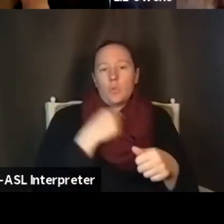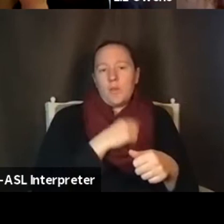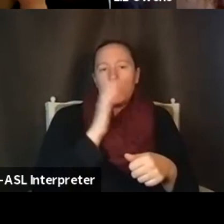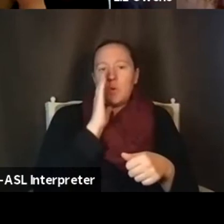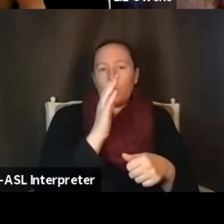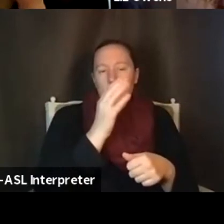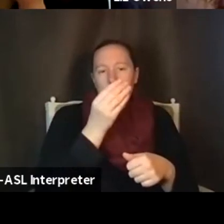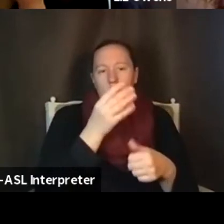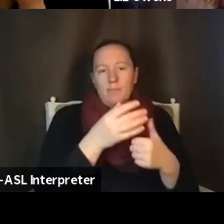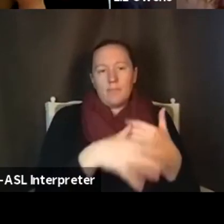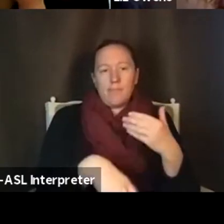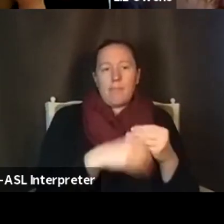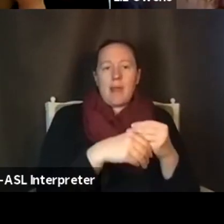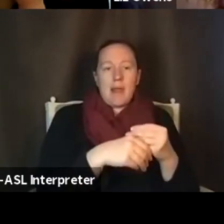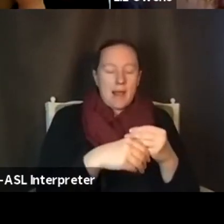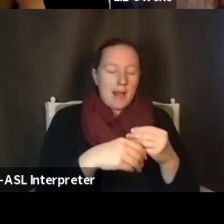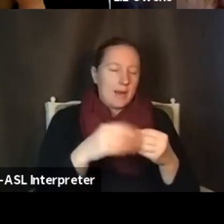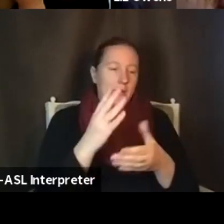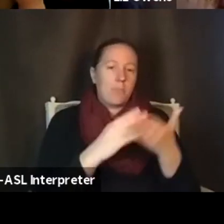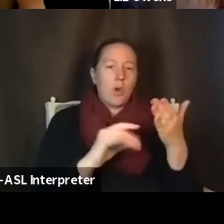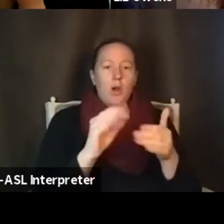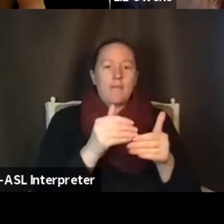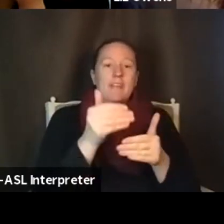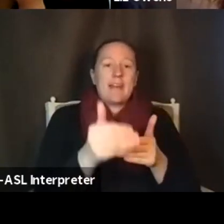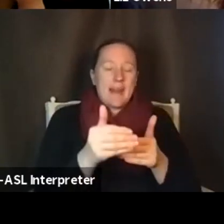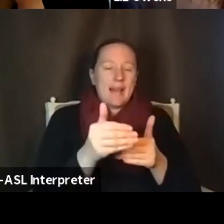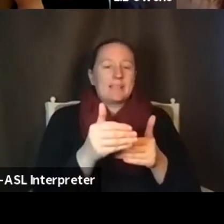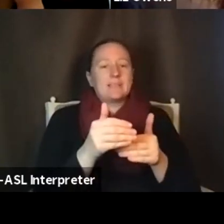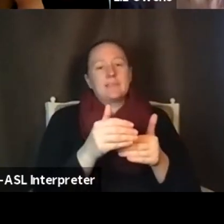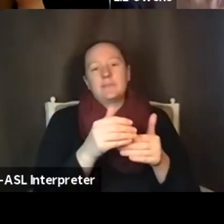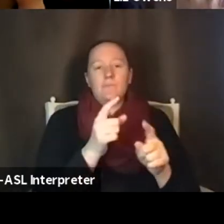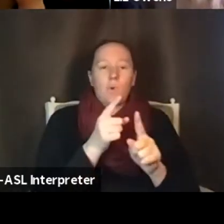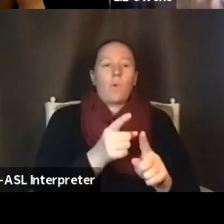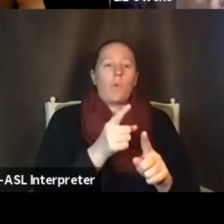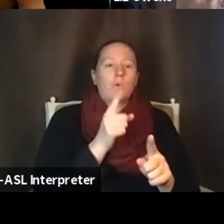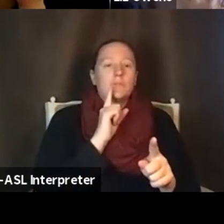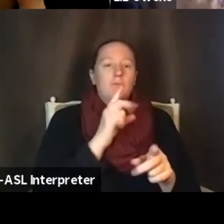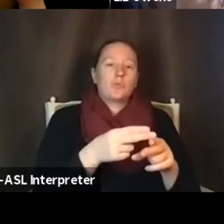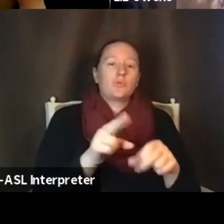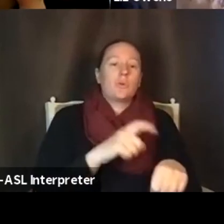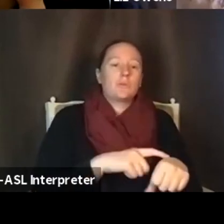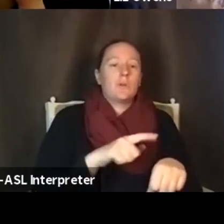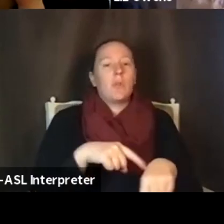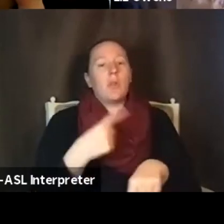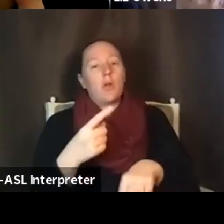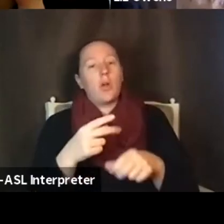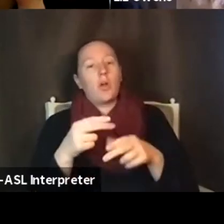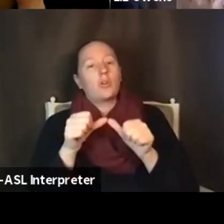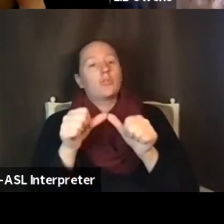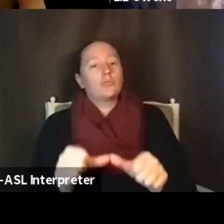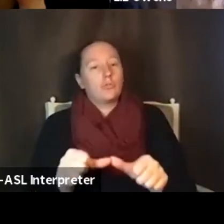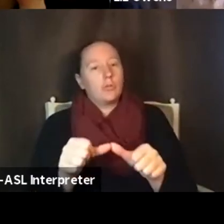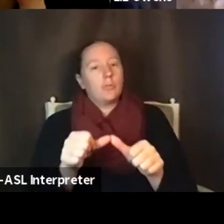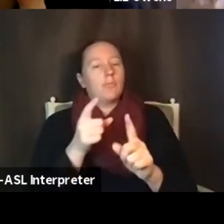about it as it pertains to some of our next steps in terms of our short and long-term work that we need to tackle.